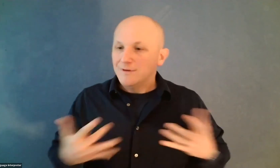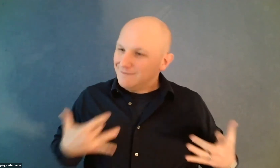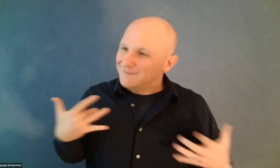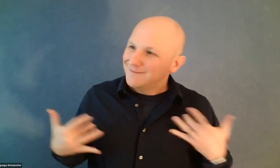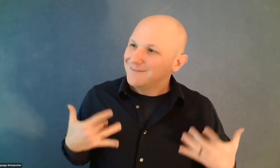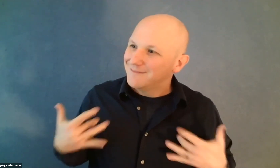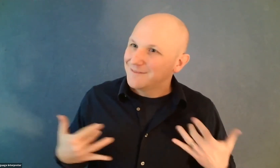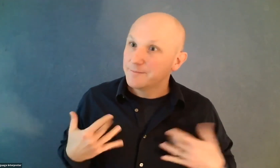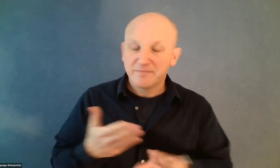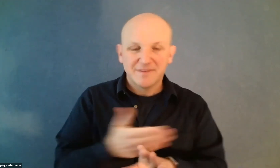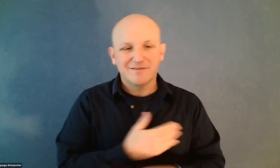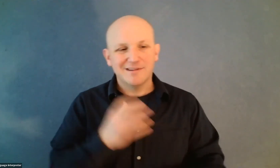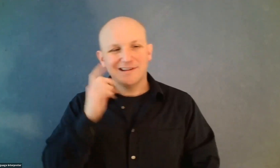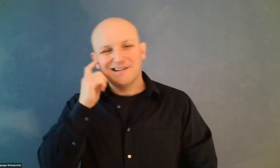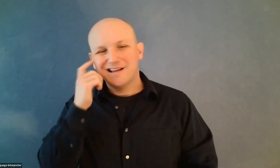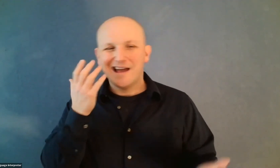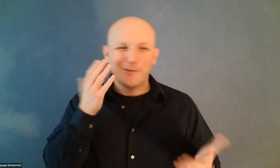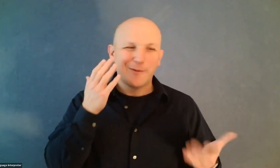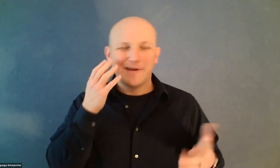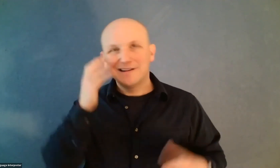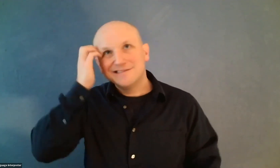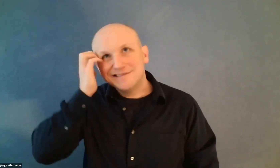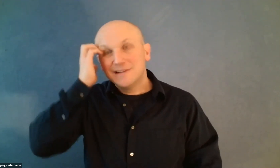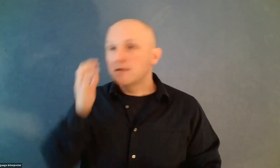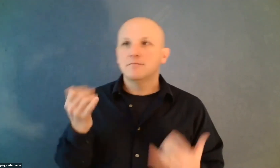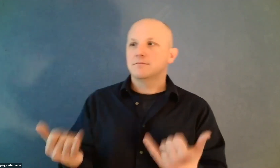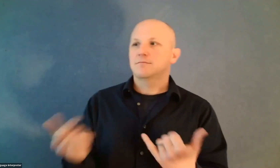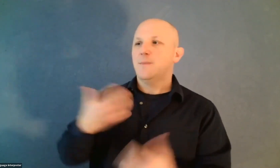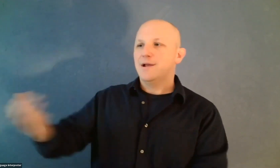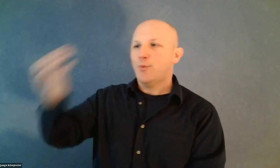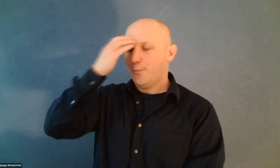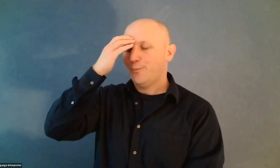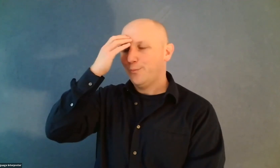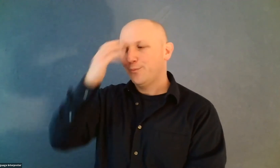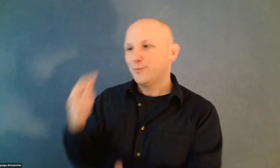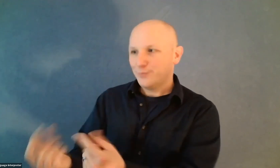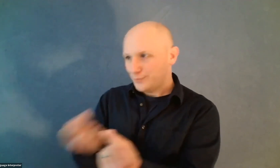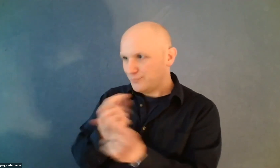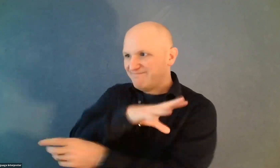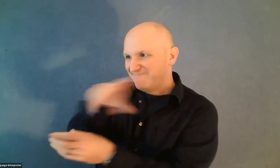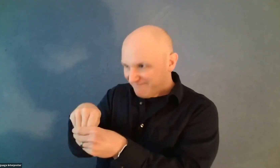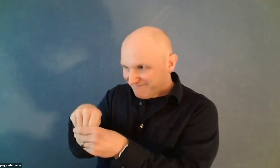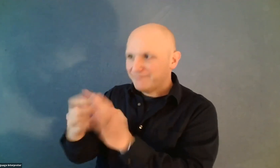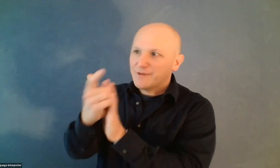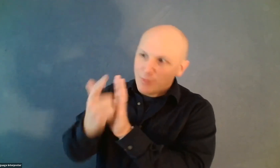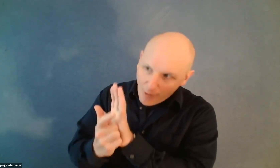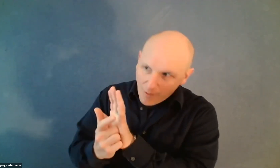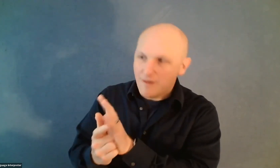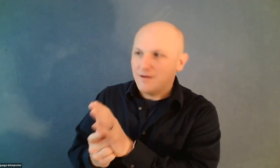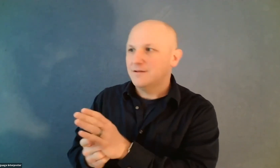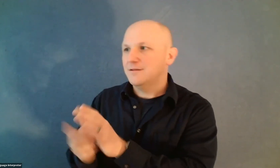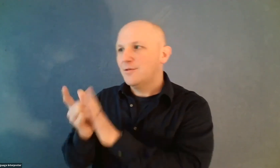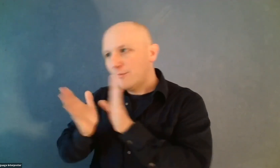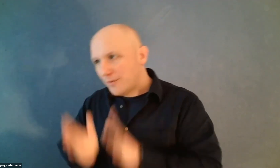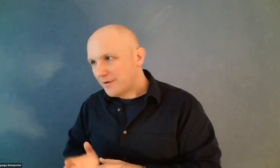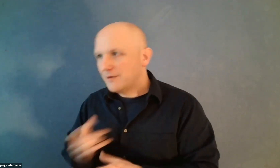skeptical a little bit about what I wanted to do, now it's for sure. And it has to do with, just like I said, wanting to maximize my